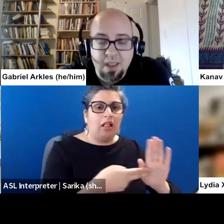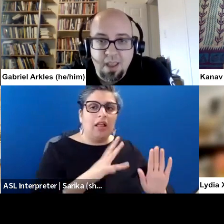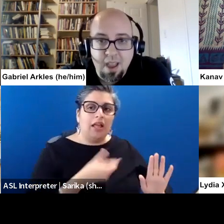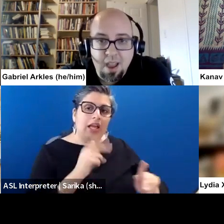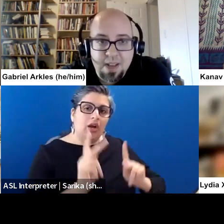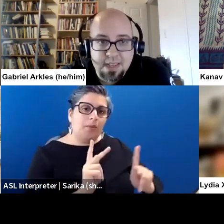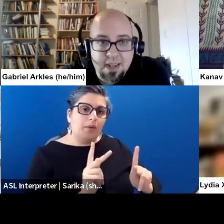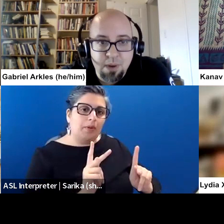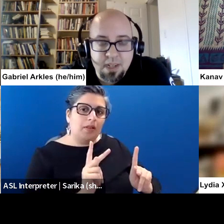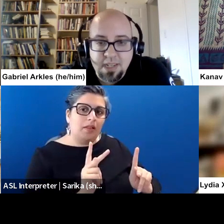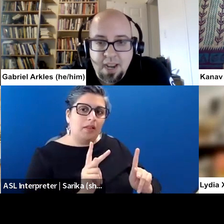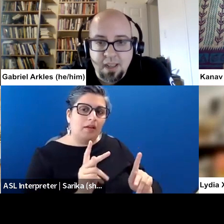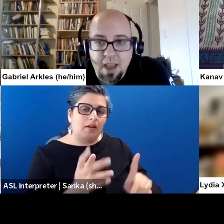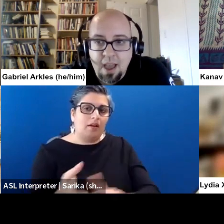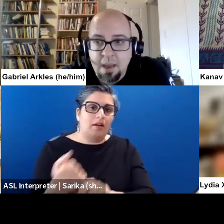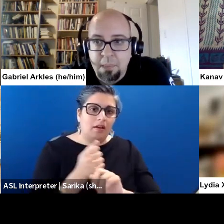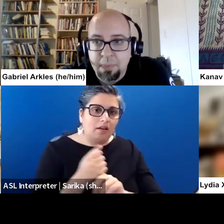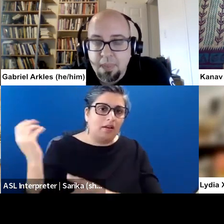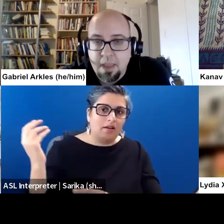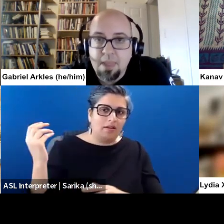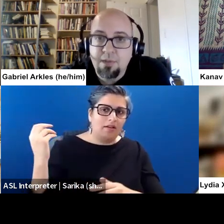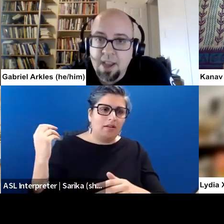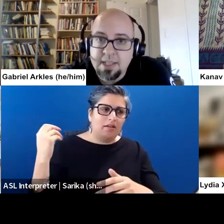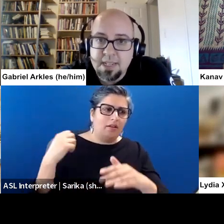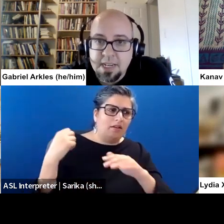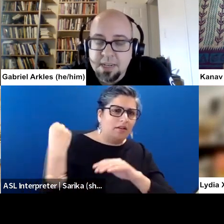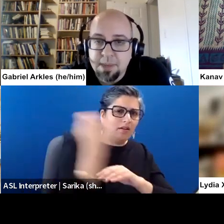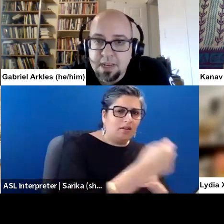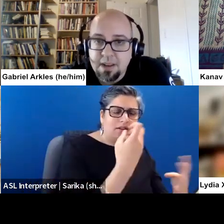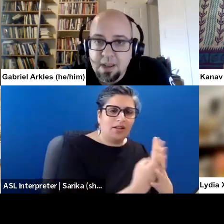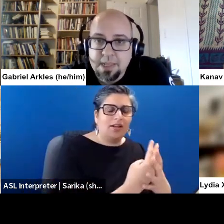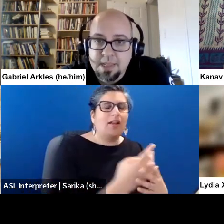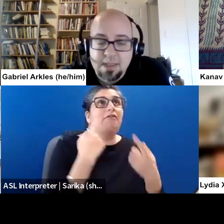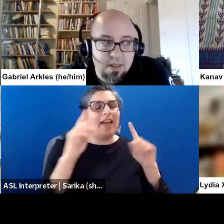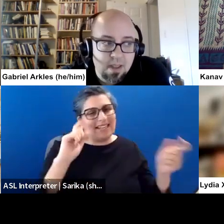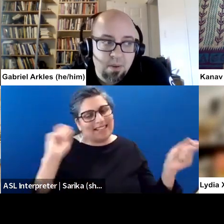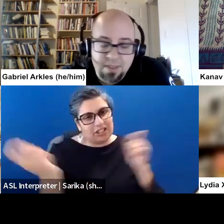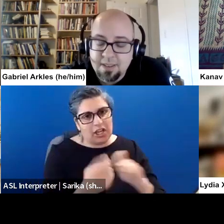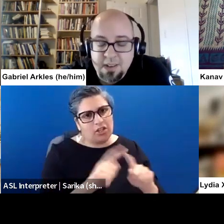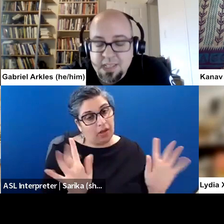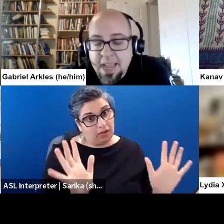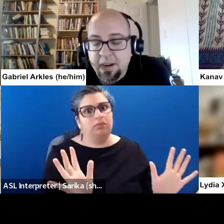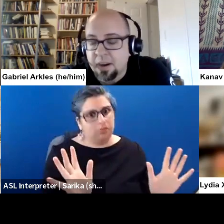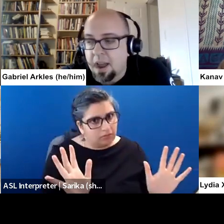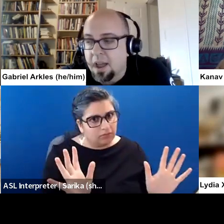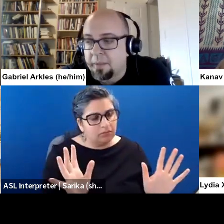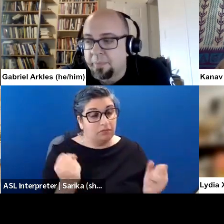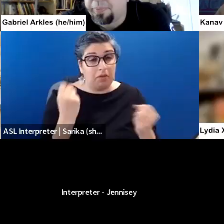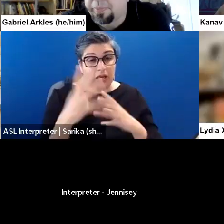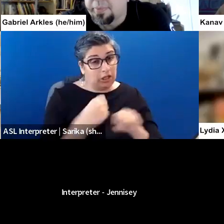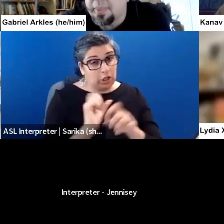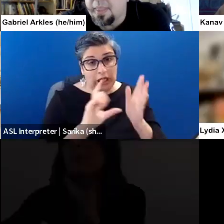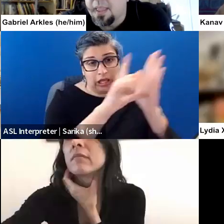got arrested and brought to jail. They finally did change it, but it was years later.